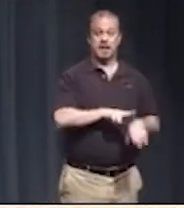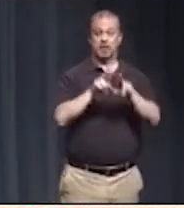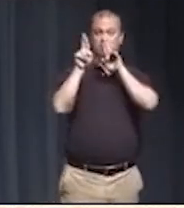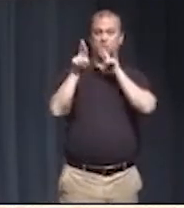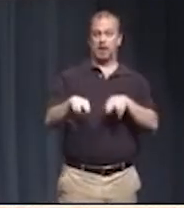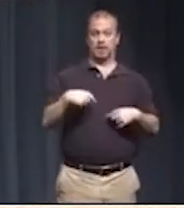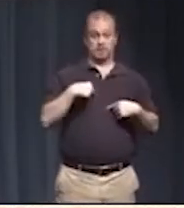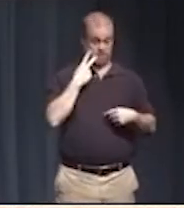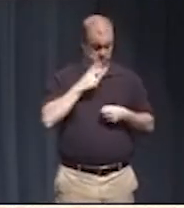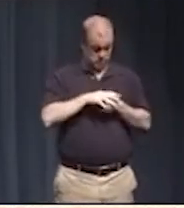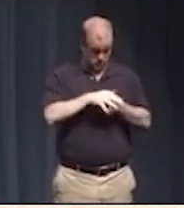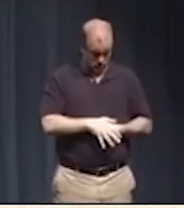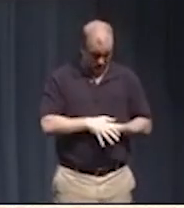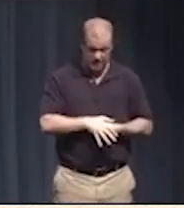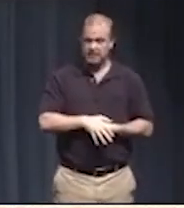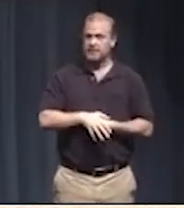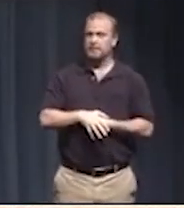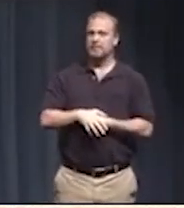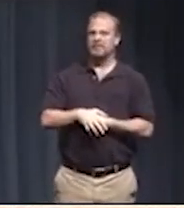stress.